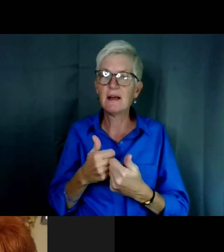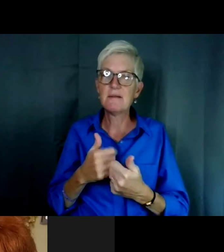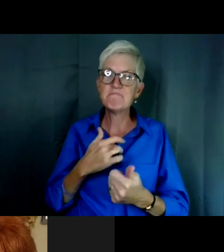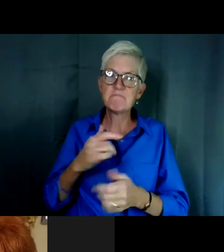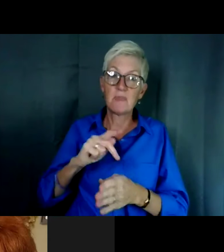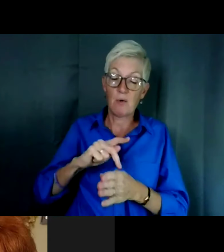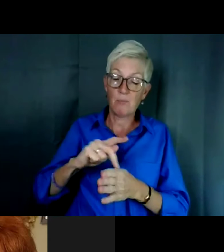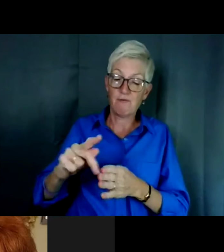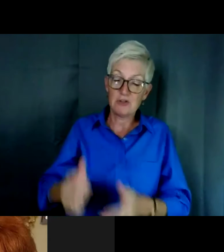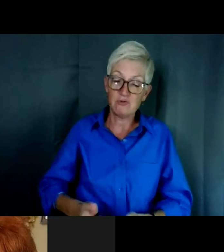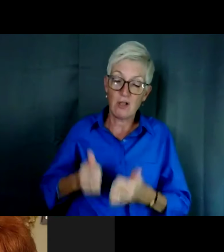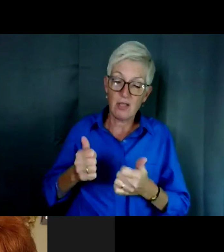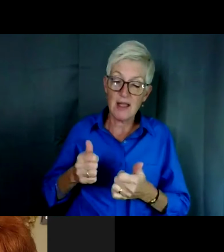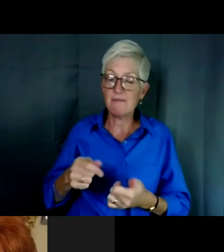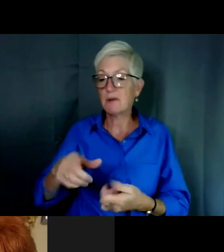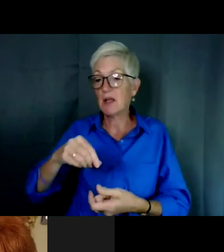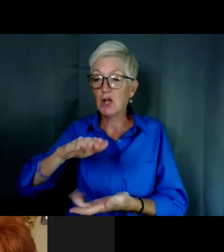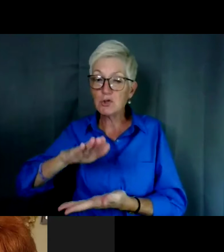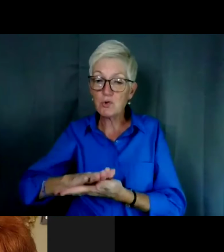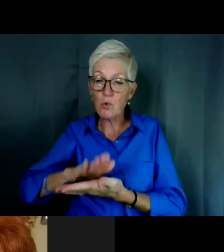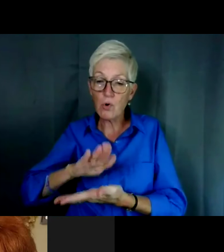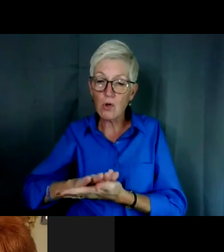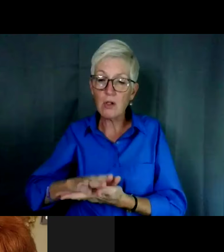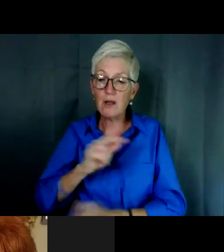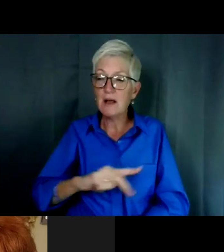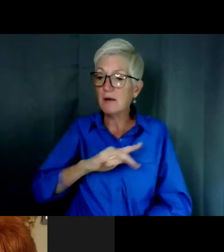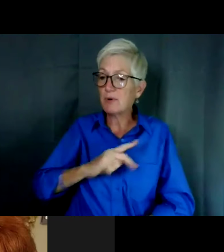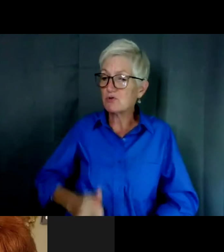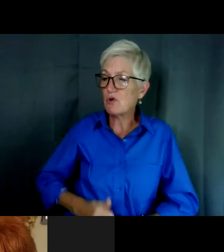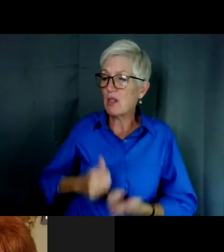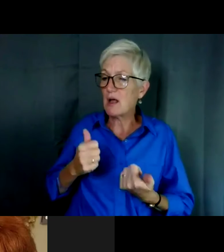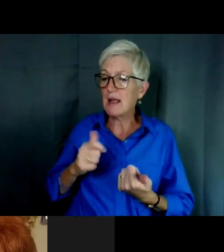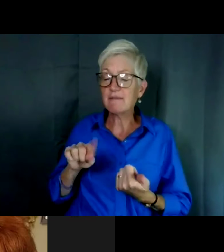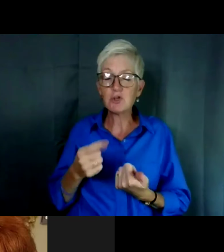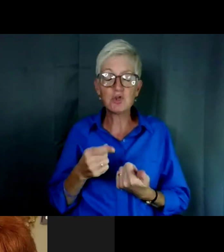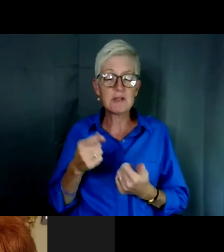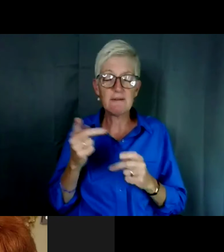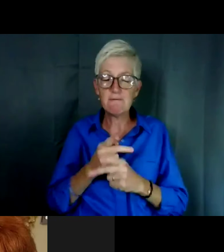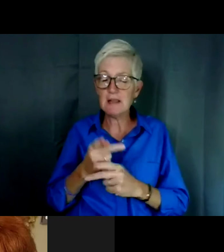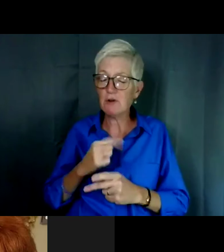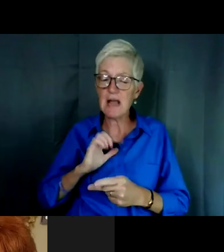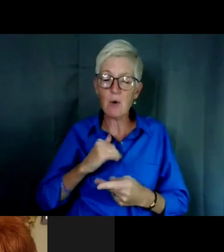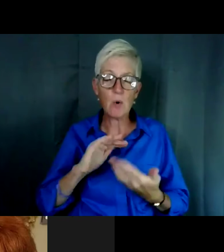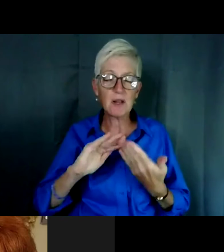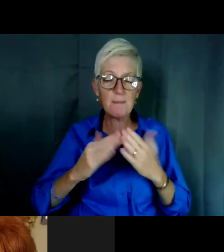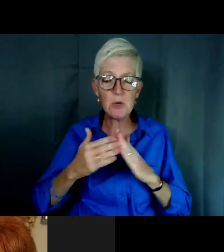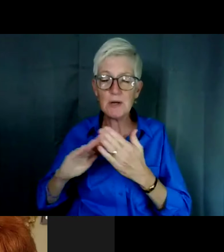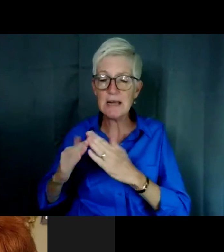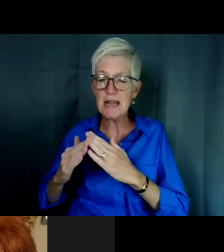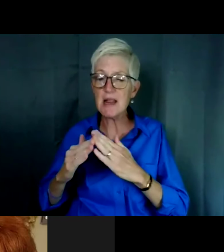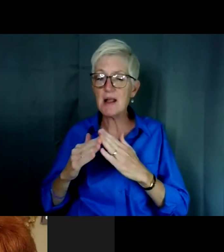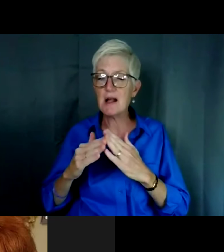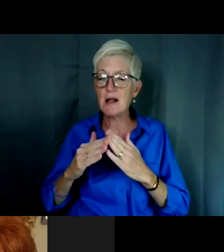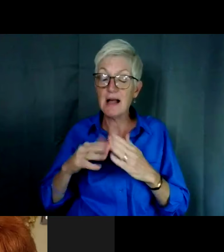life, going through school, our personal lives, just navigating our communities, even inside our